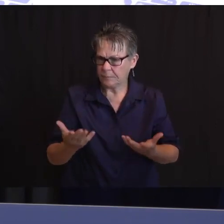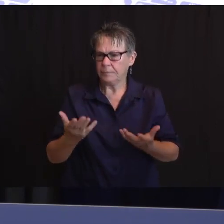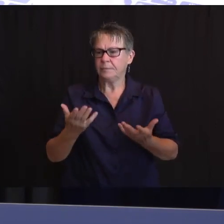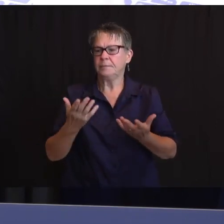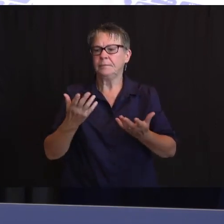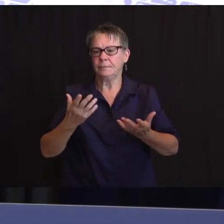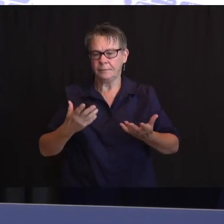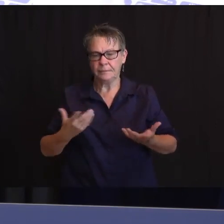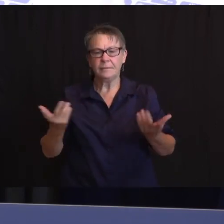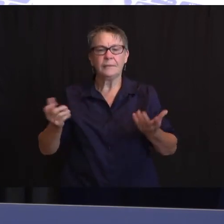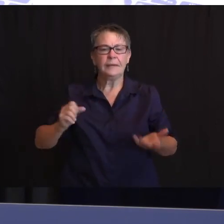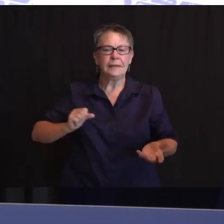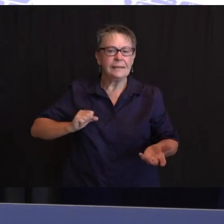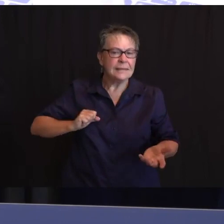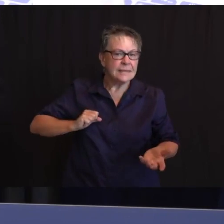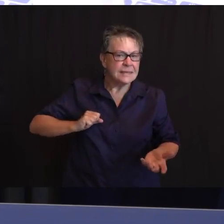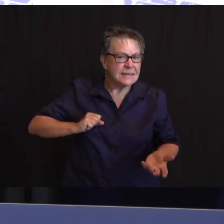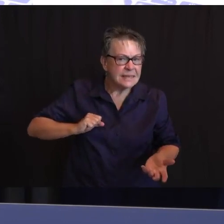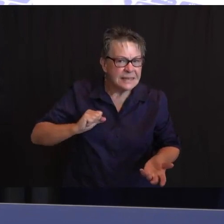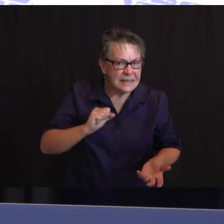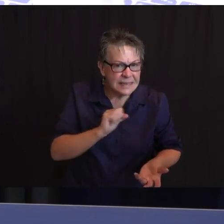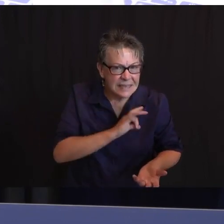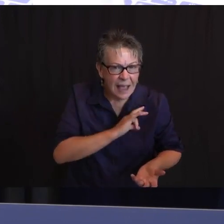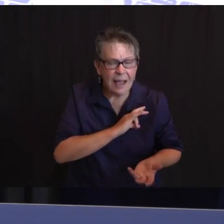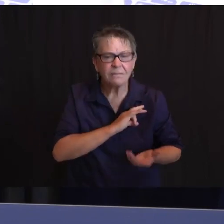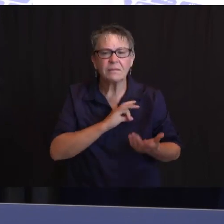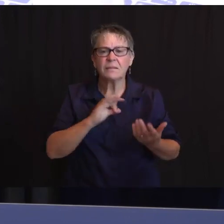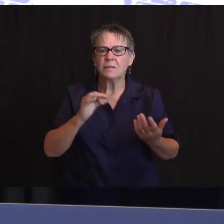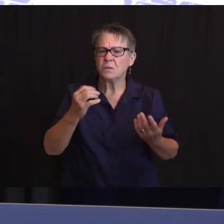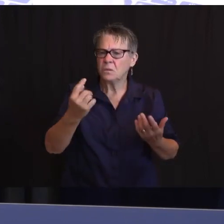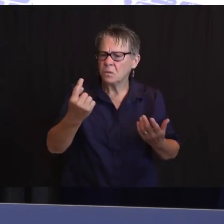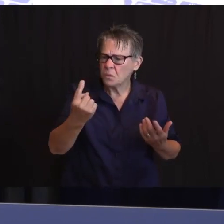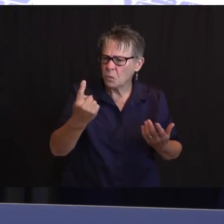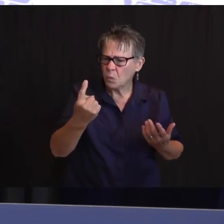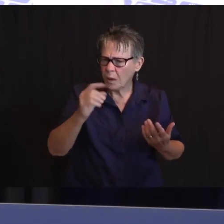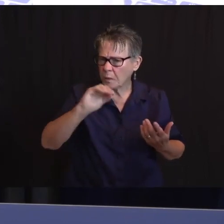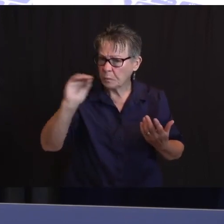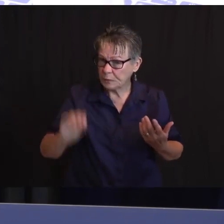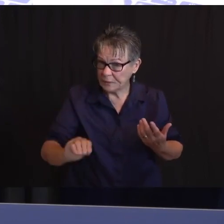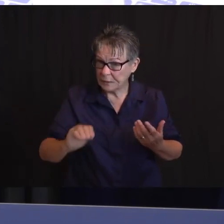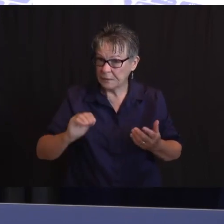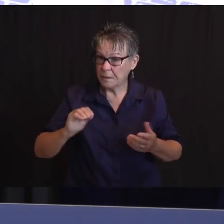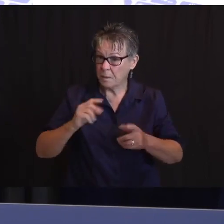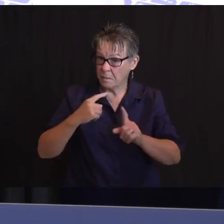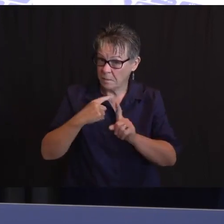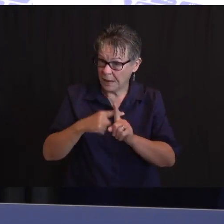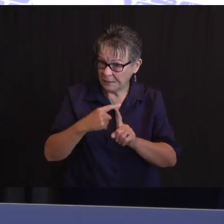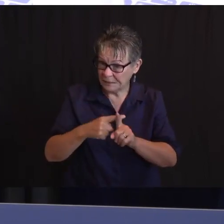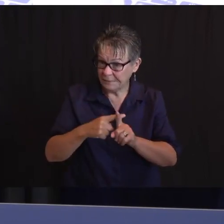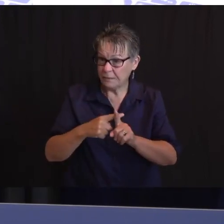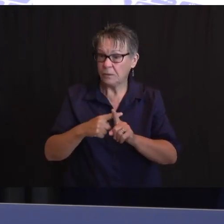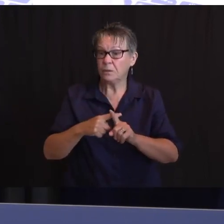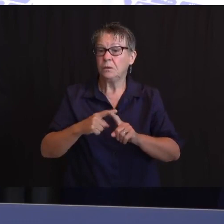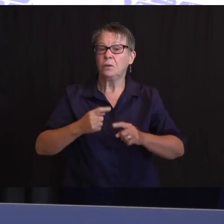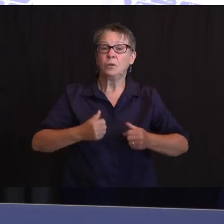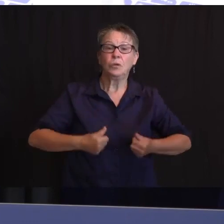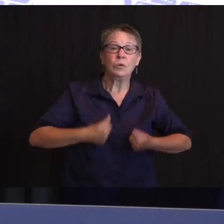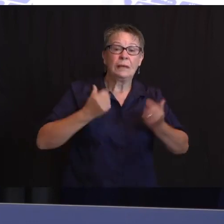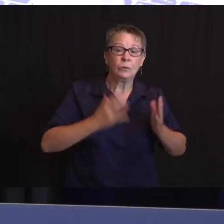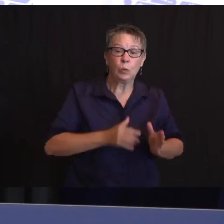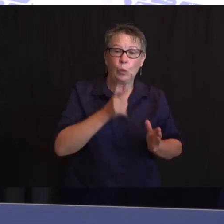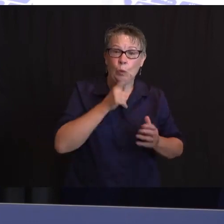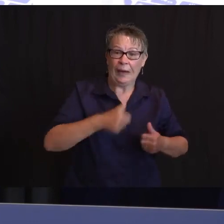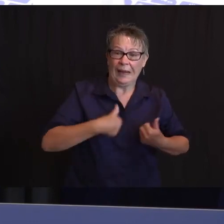residents with a 2% positivity. Approximately 23,000 tests have been performed in our